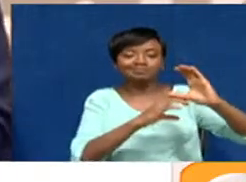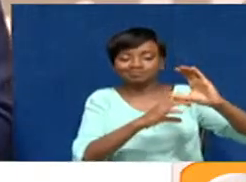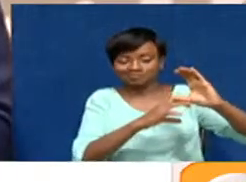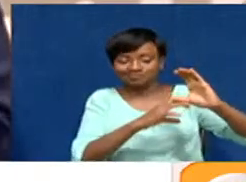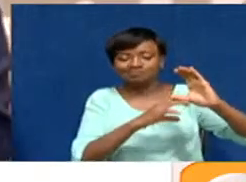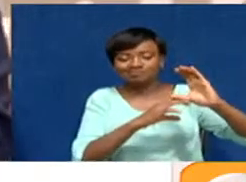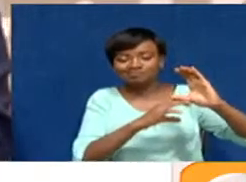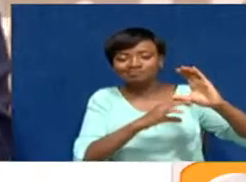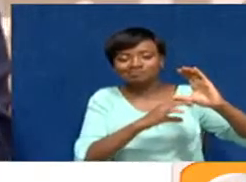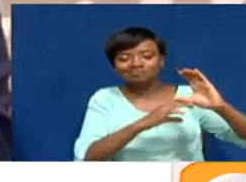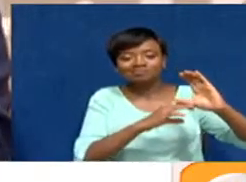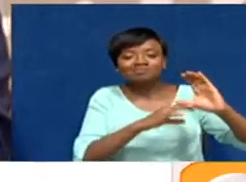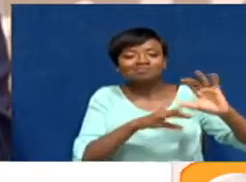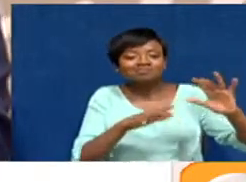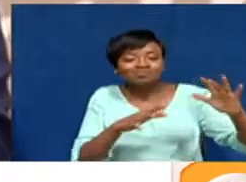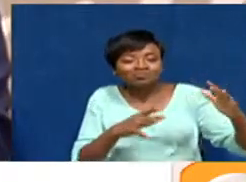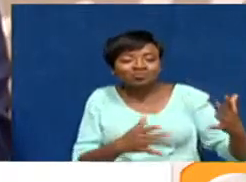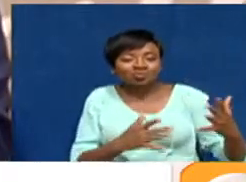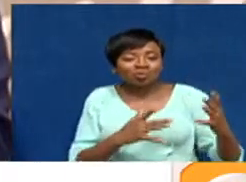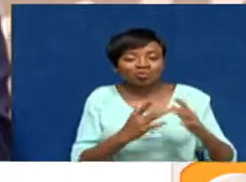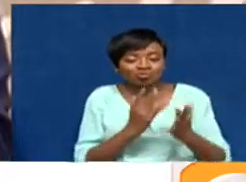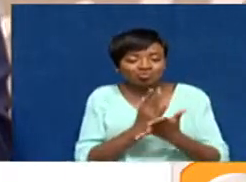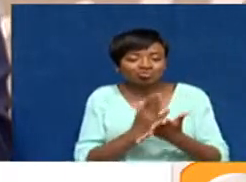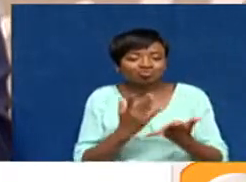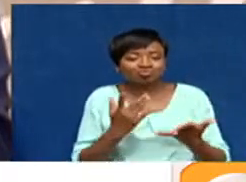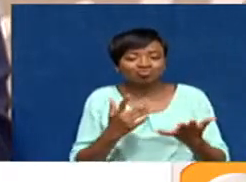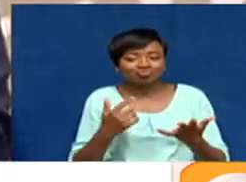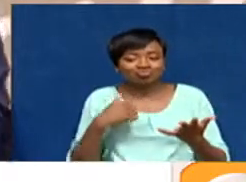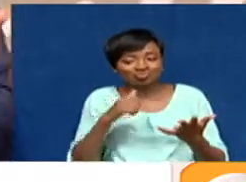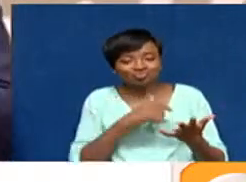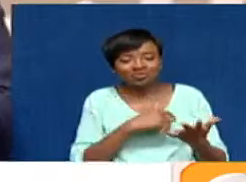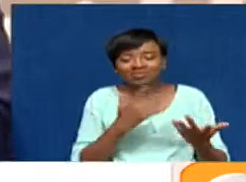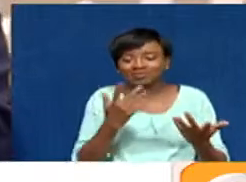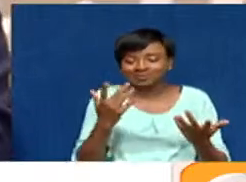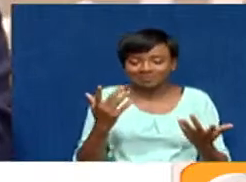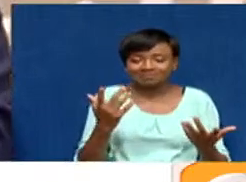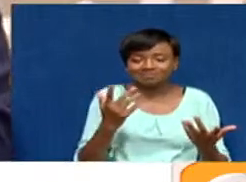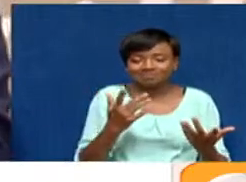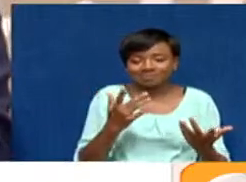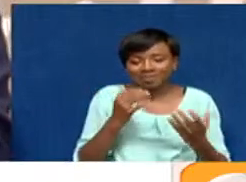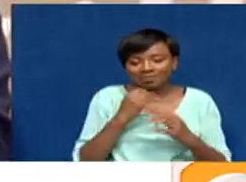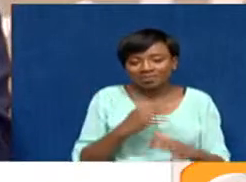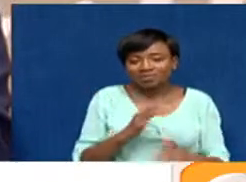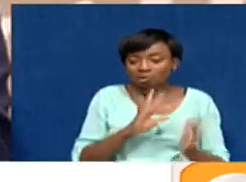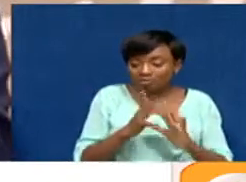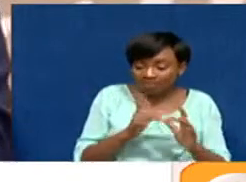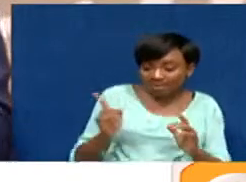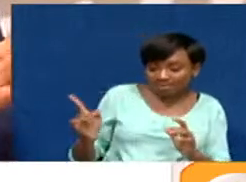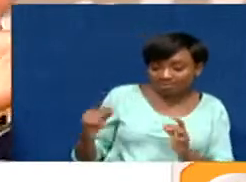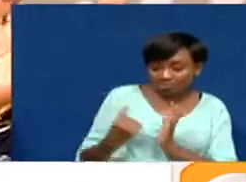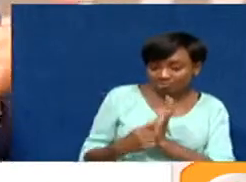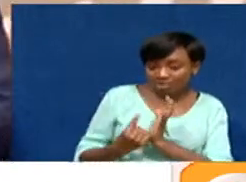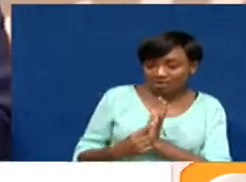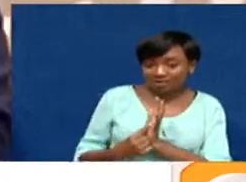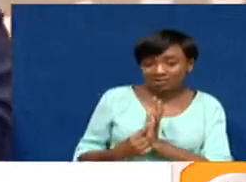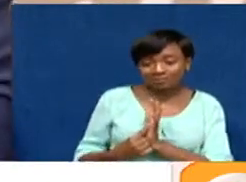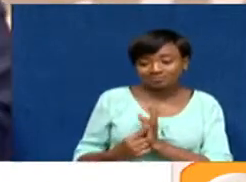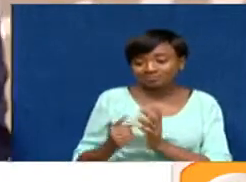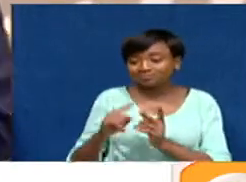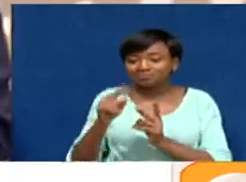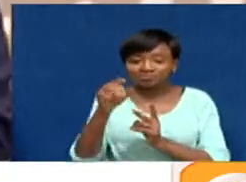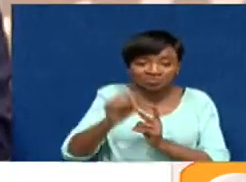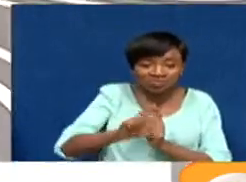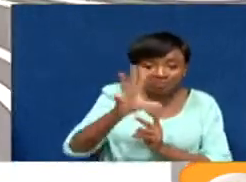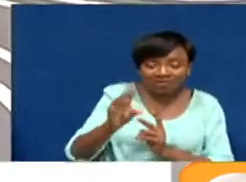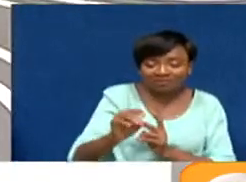So really, we are very fortunate compared to what our neighbors in Uganda are paying. Mm-hmm. Yeah, or South Africa for that